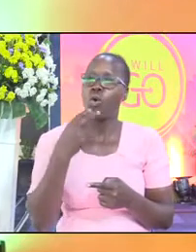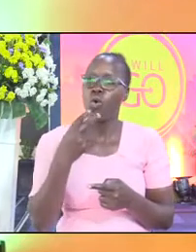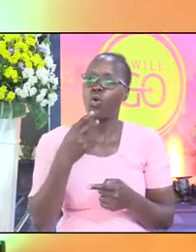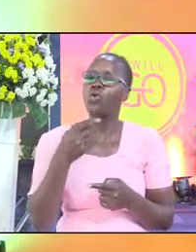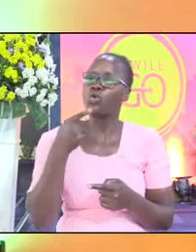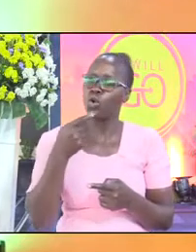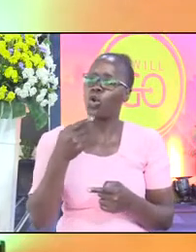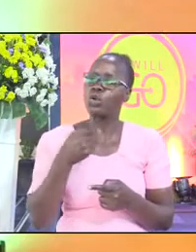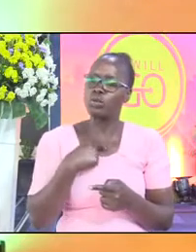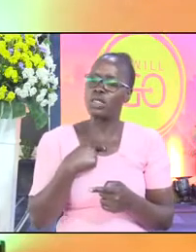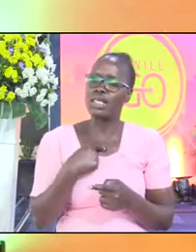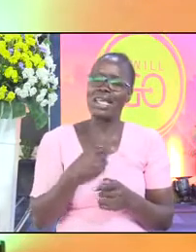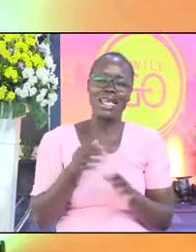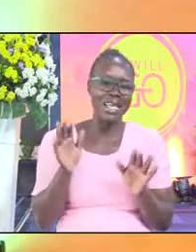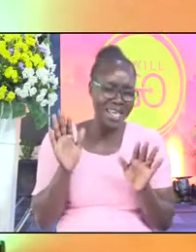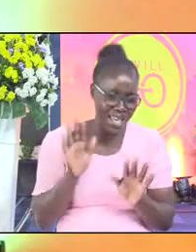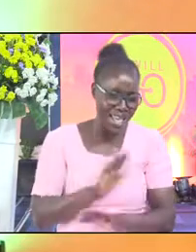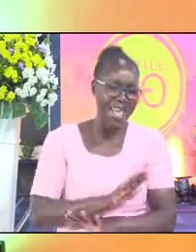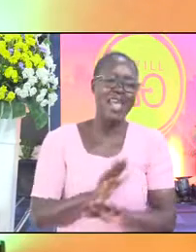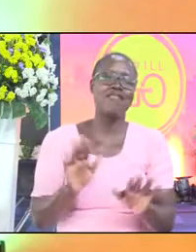who told me